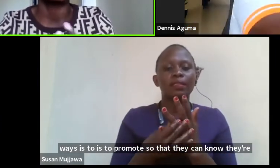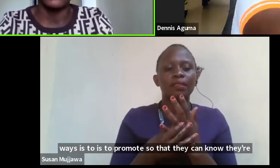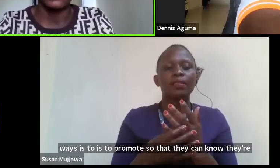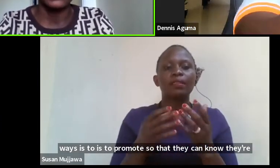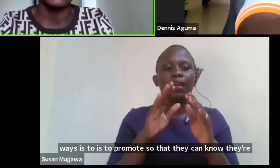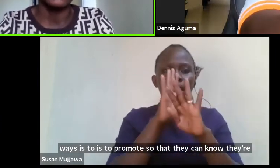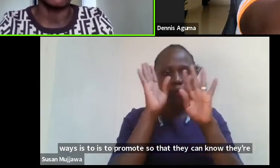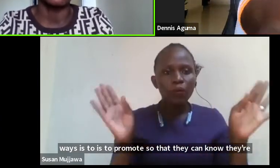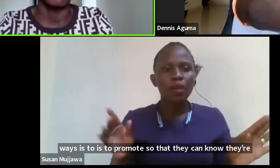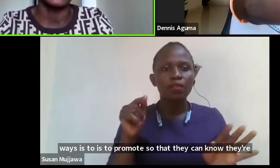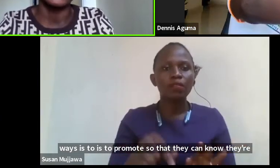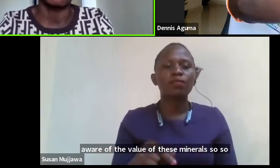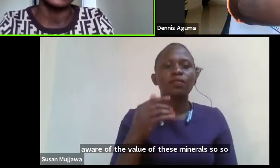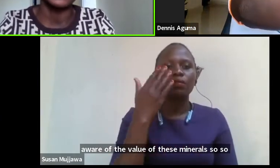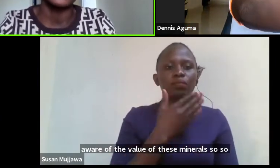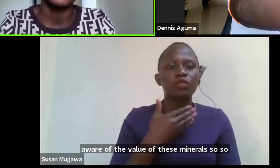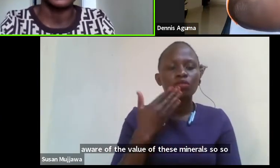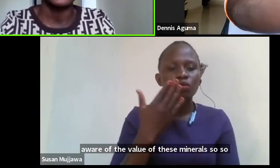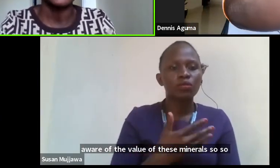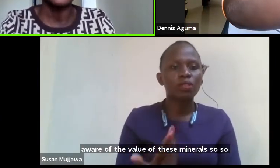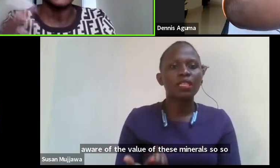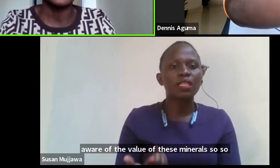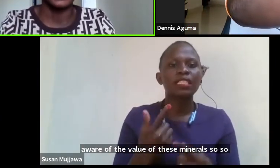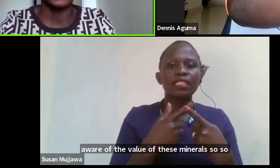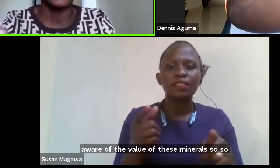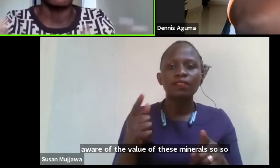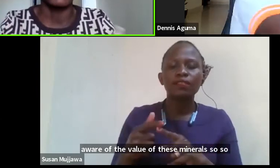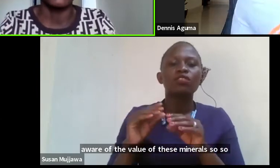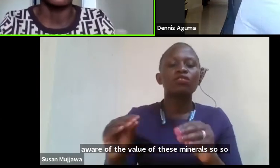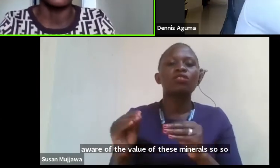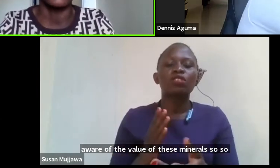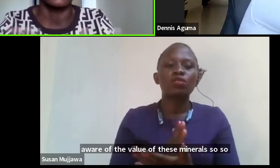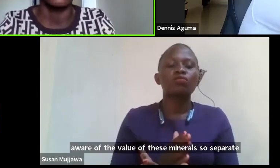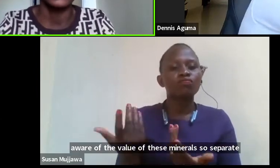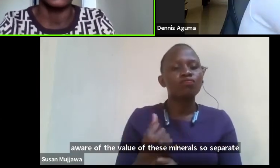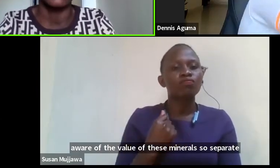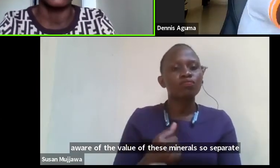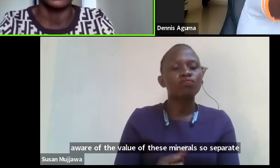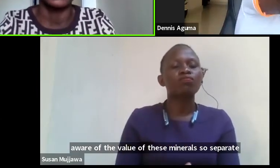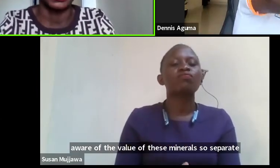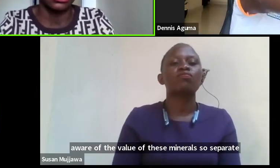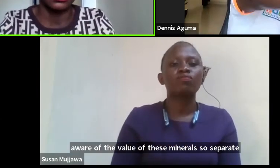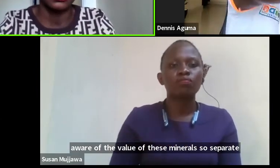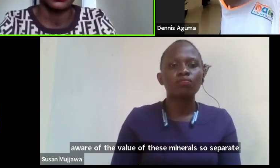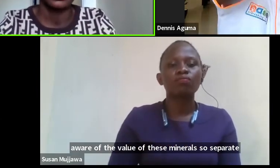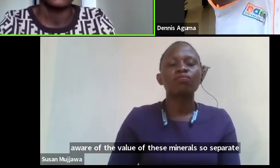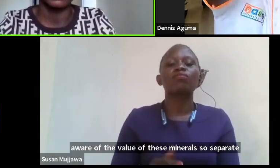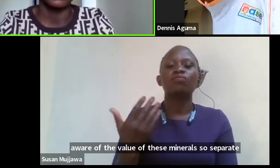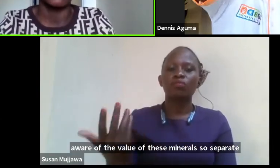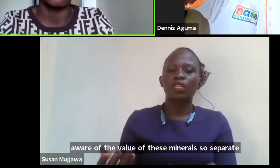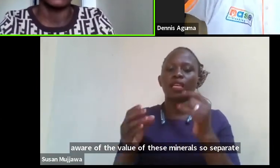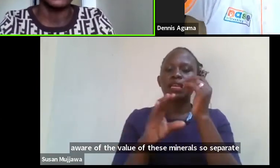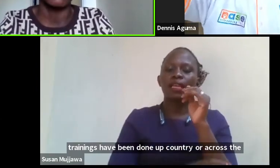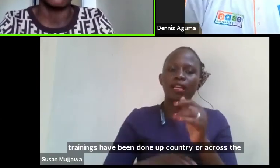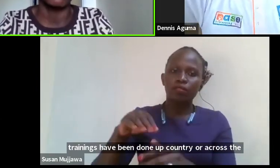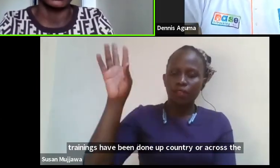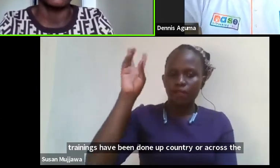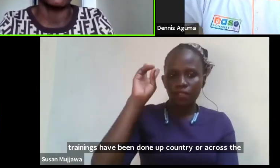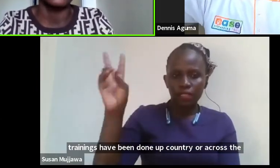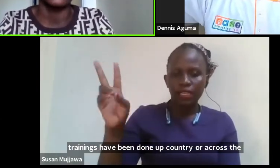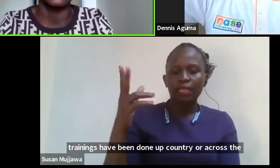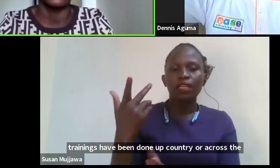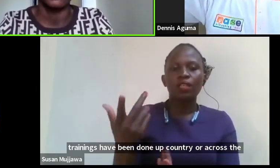of these minerals. So several trainings have been done up country or across the nation, together with support